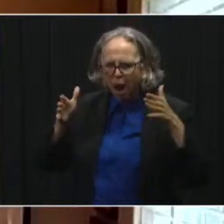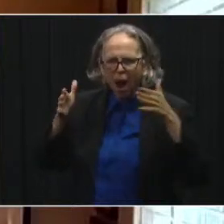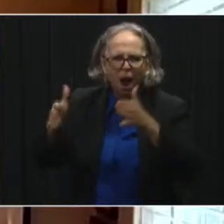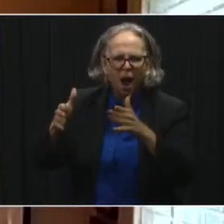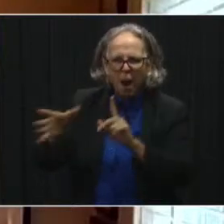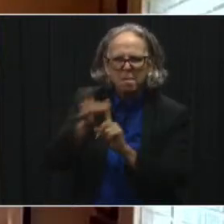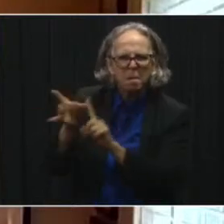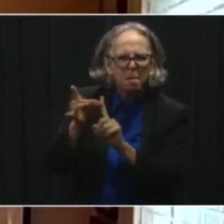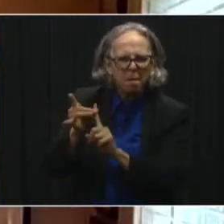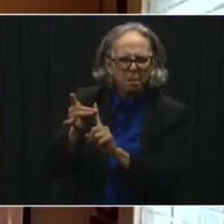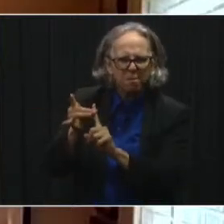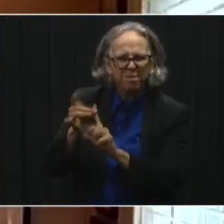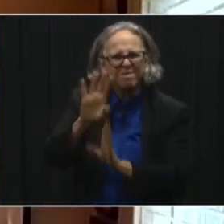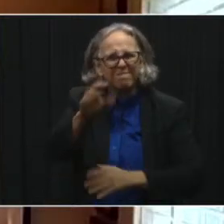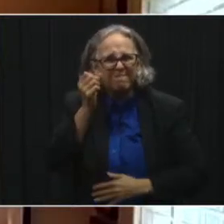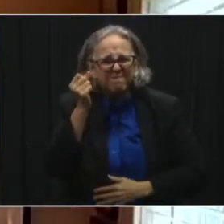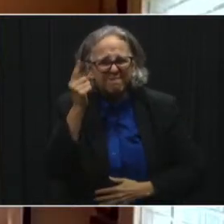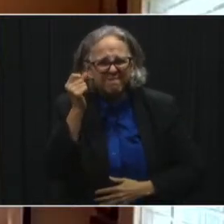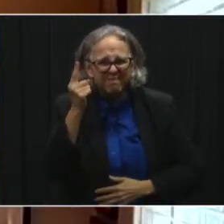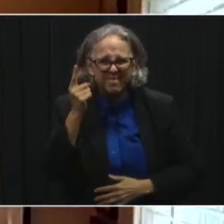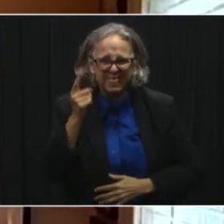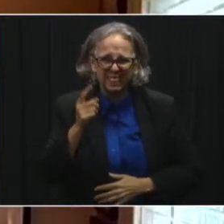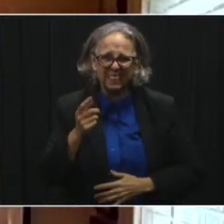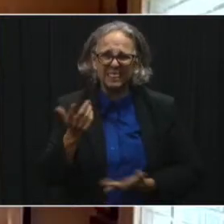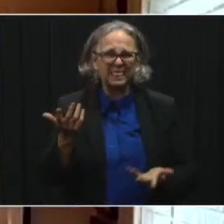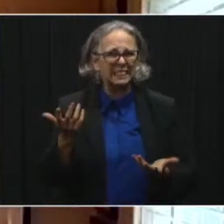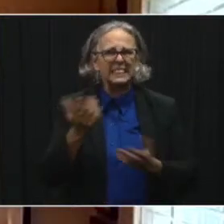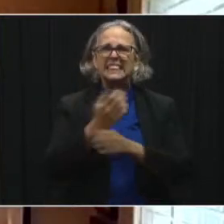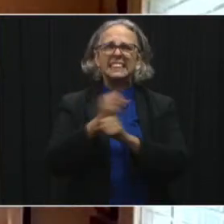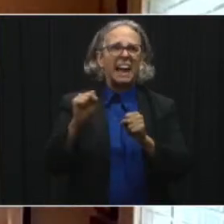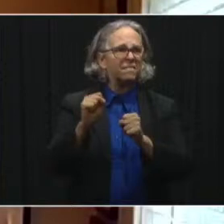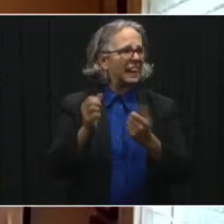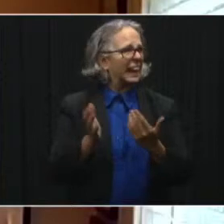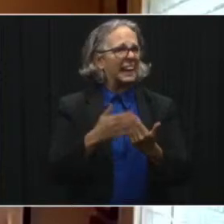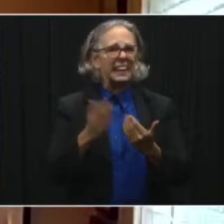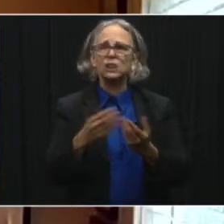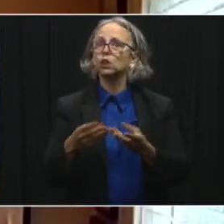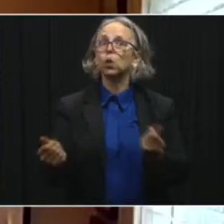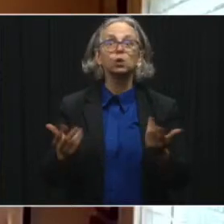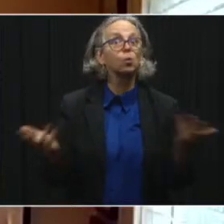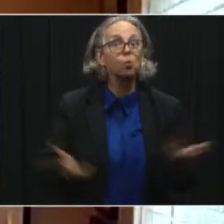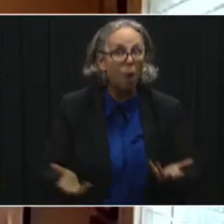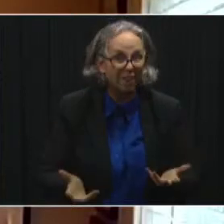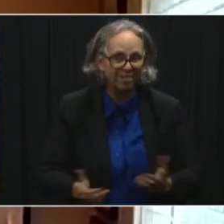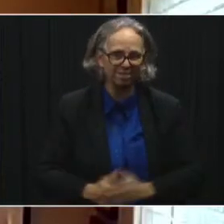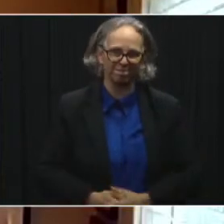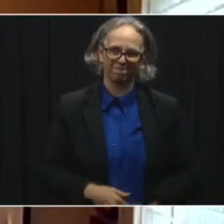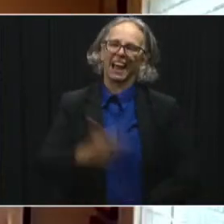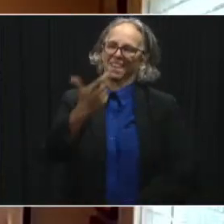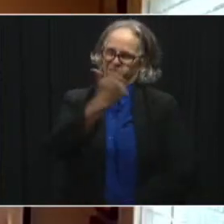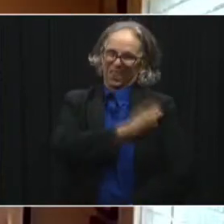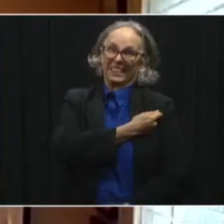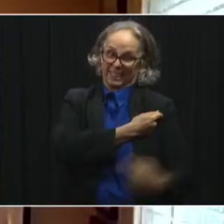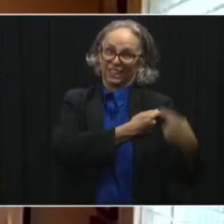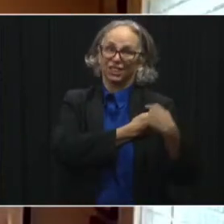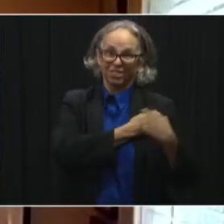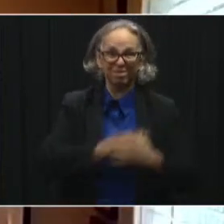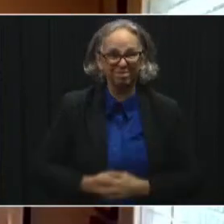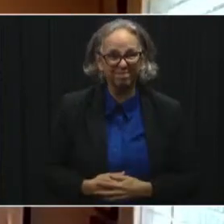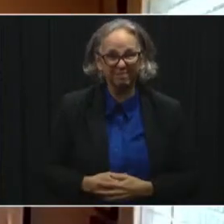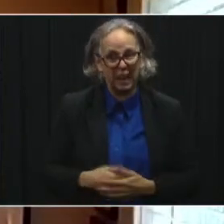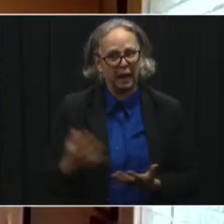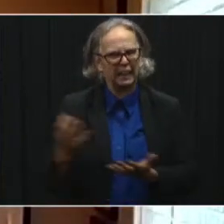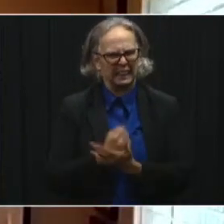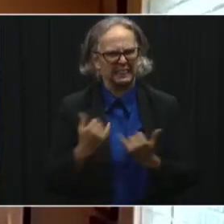simple, safe, and effective alternative. Go out today and get vaccinated. You'll be glad you did,